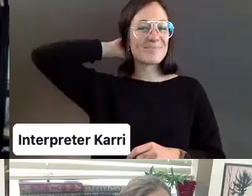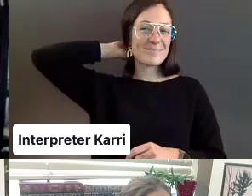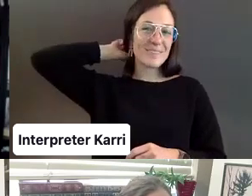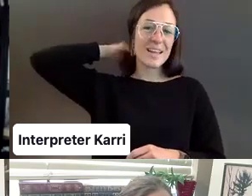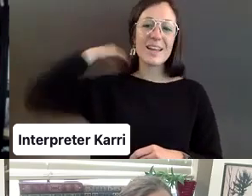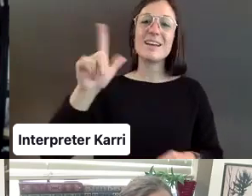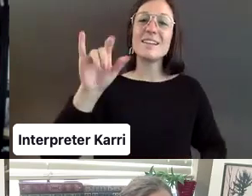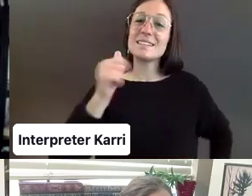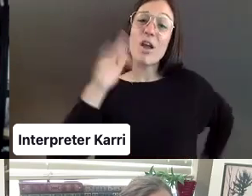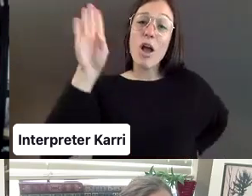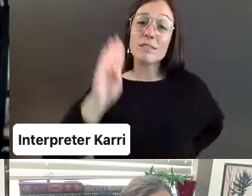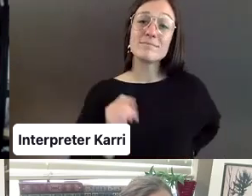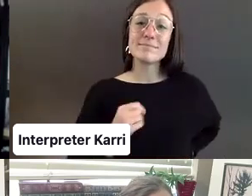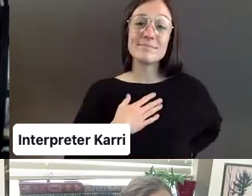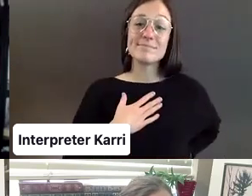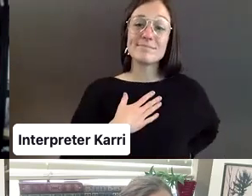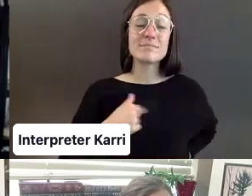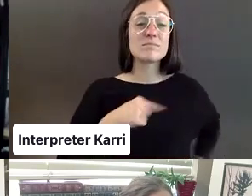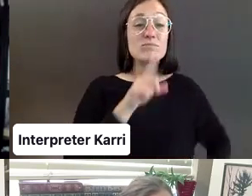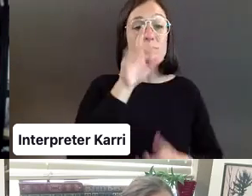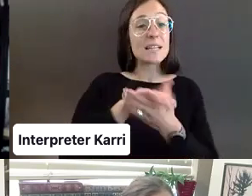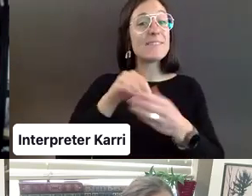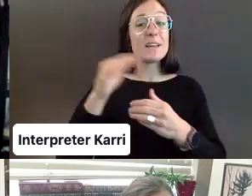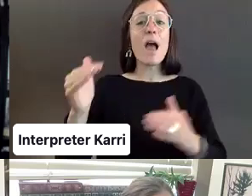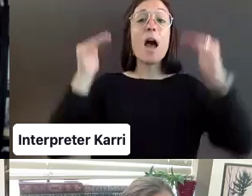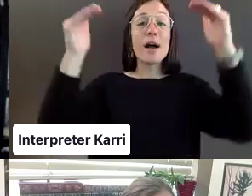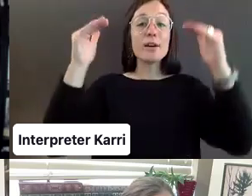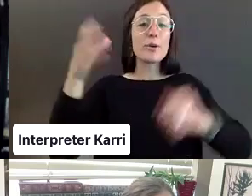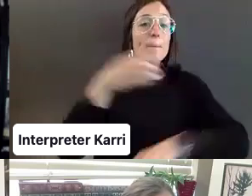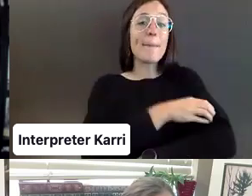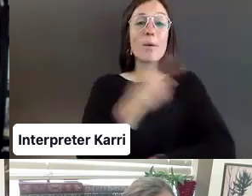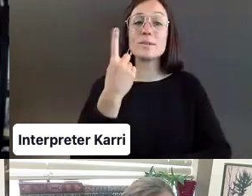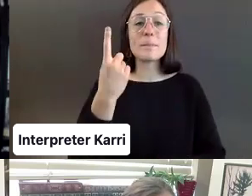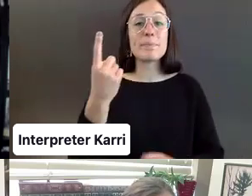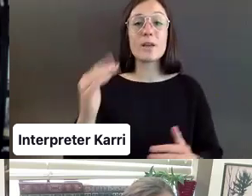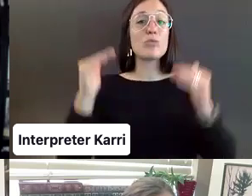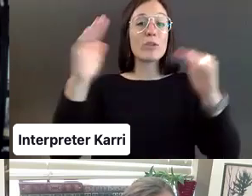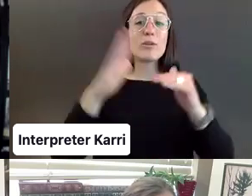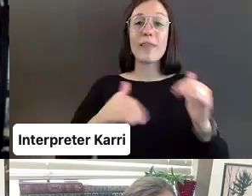God, I really believe in a higher power, something greater than myself. It lets me feel like